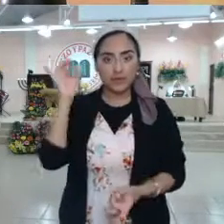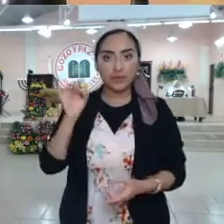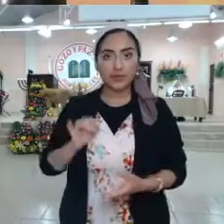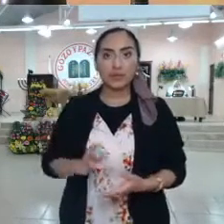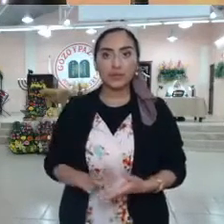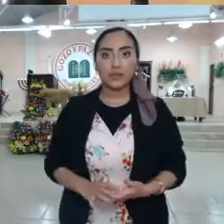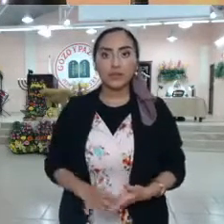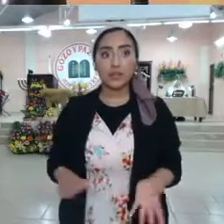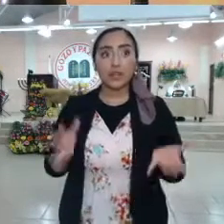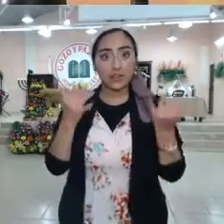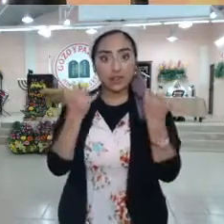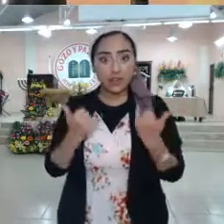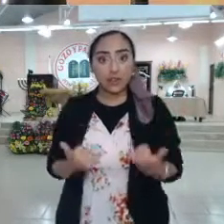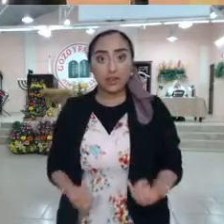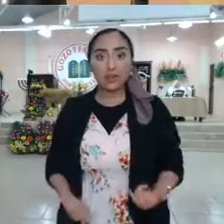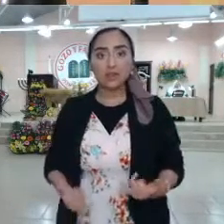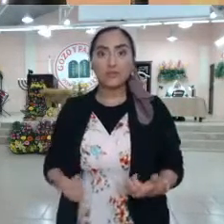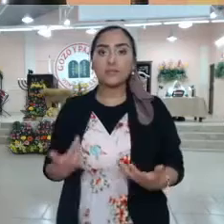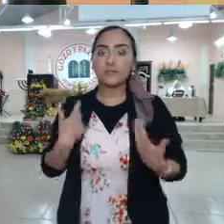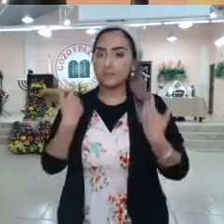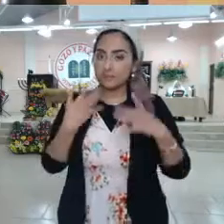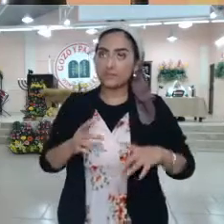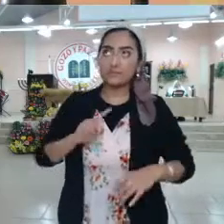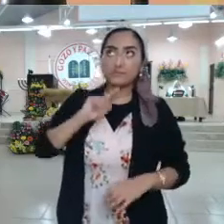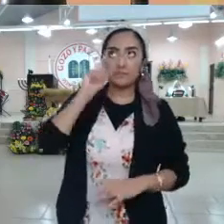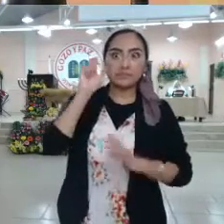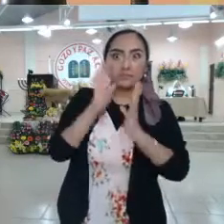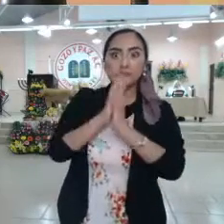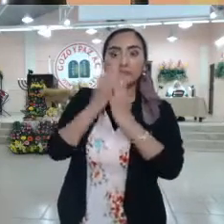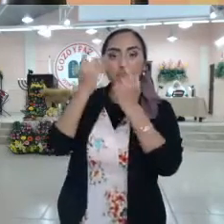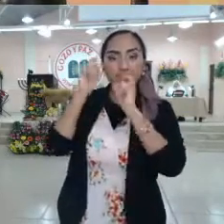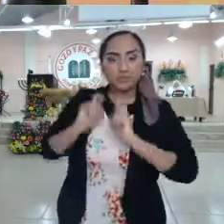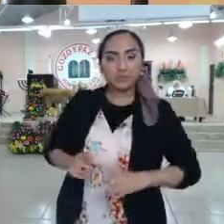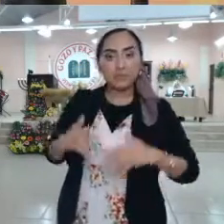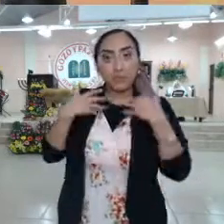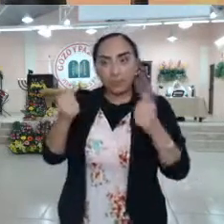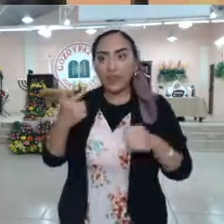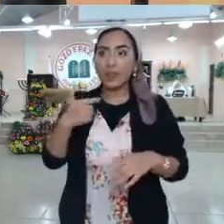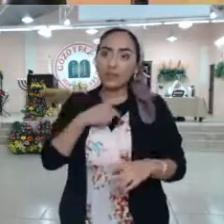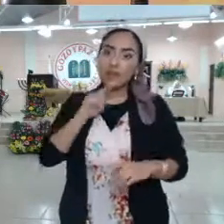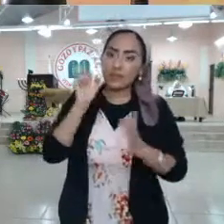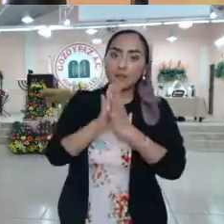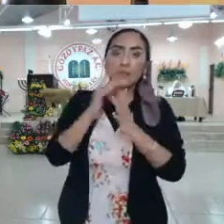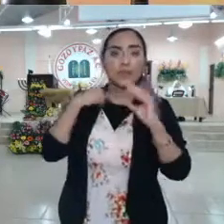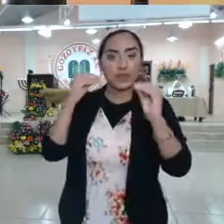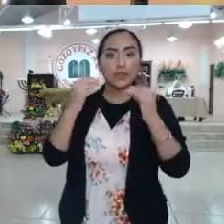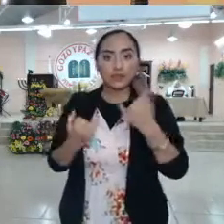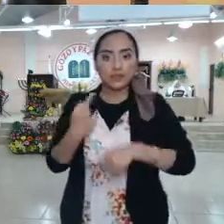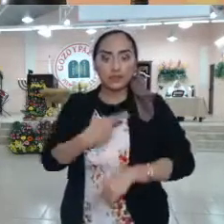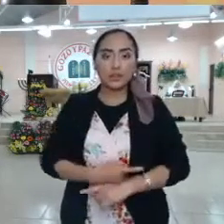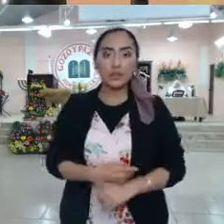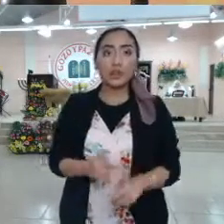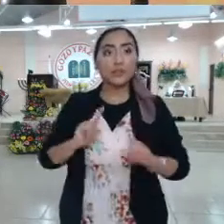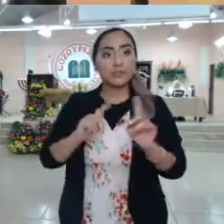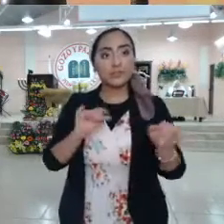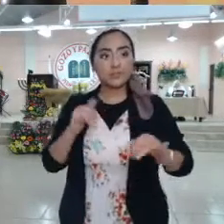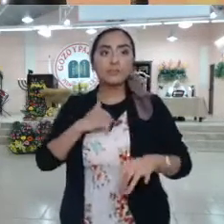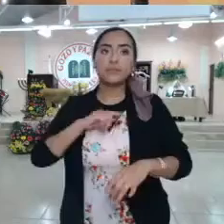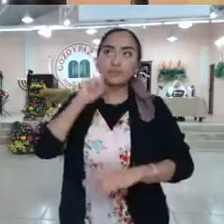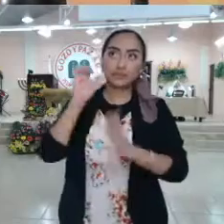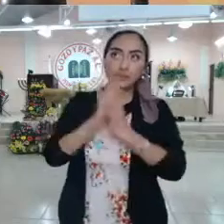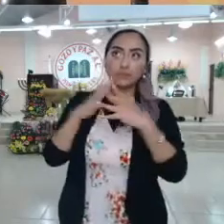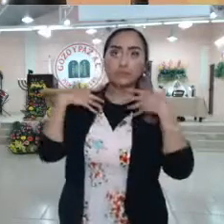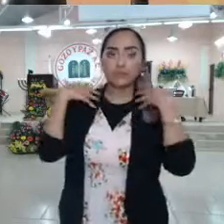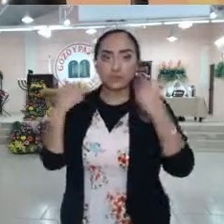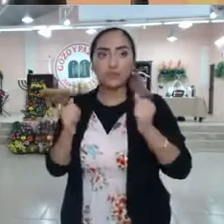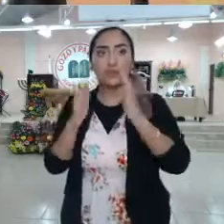of their spirit. Ahora ya le Now, empecé a pedir fuerza. I've already started to ask for Bueno, yo strength. le pedí fuerza Well, para I poder asked him for ministrar strength hoy. to minister Pero today. también ya le pedí But fuerza en